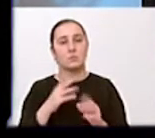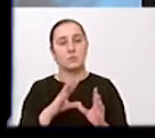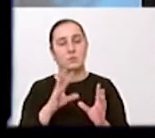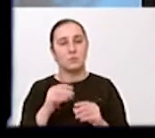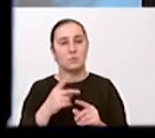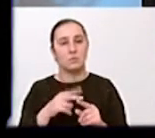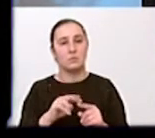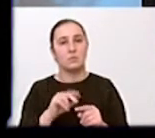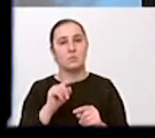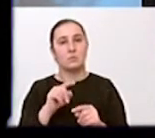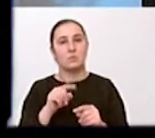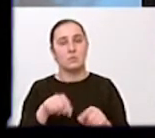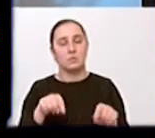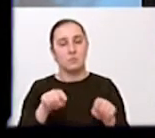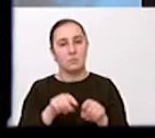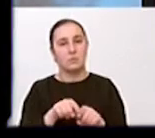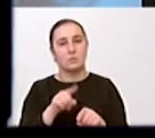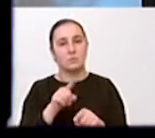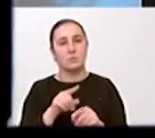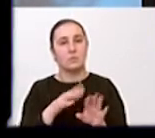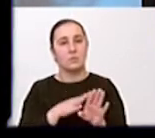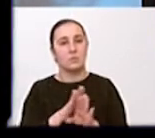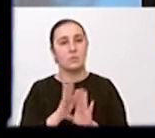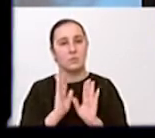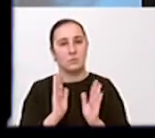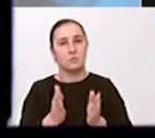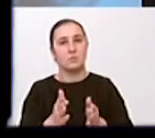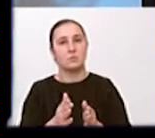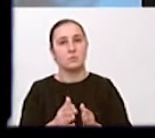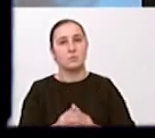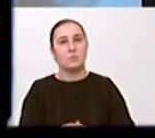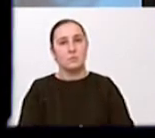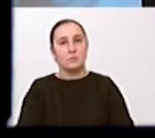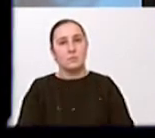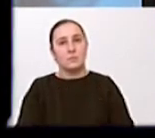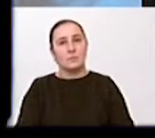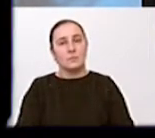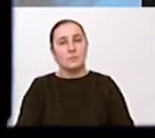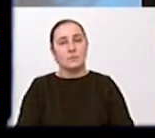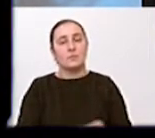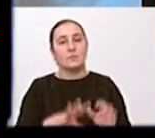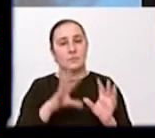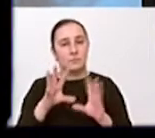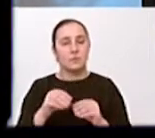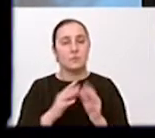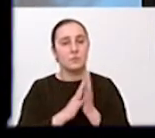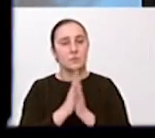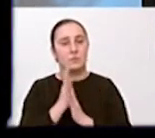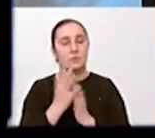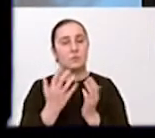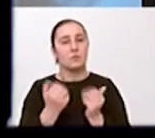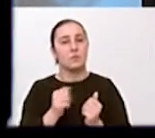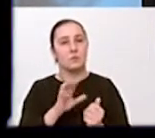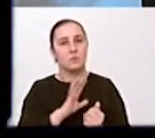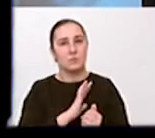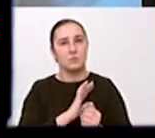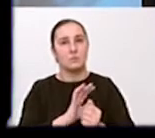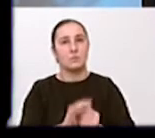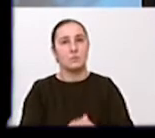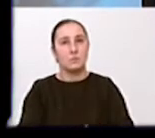bilan ham xuddi shu ishni amalga oshiramiz. Demak, o'tkazib, o'stirib oldik.